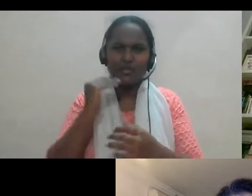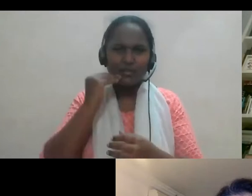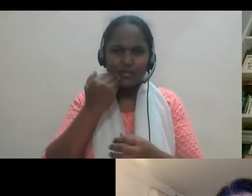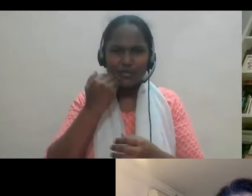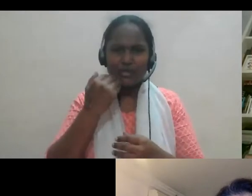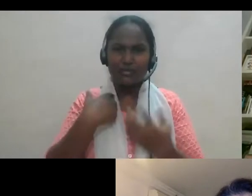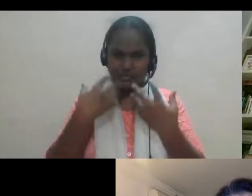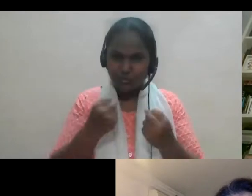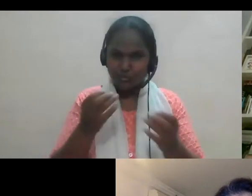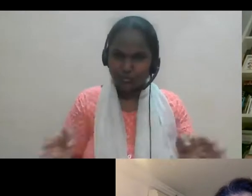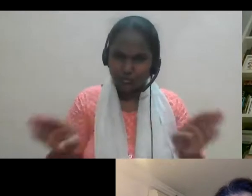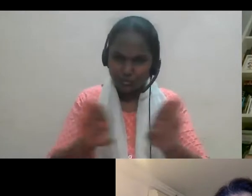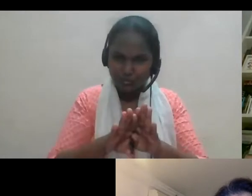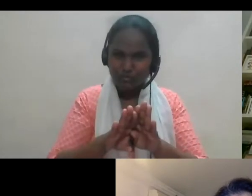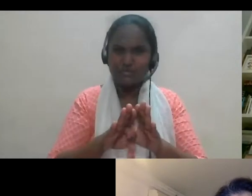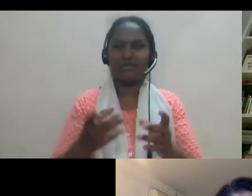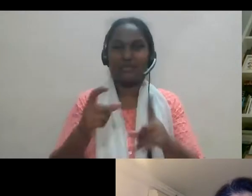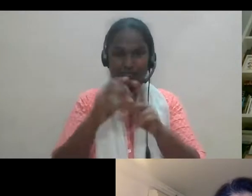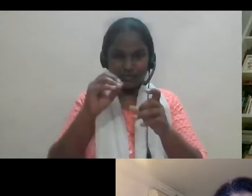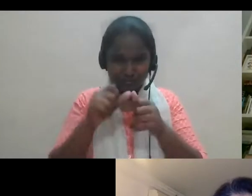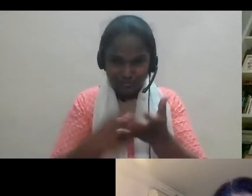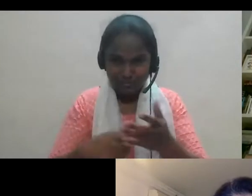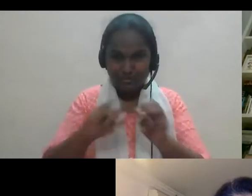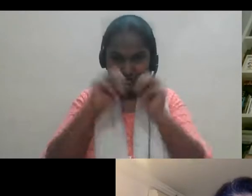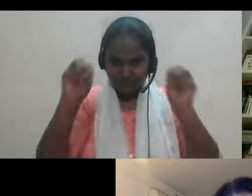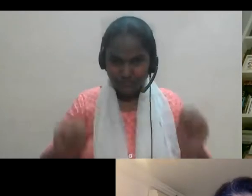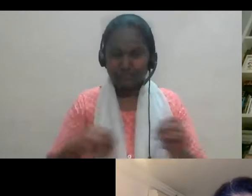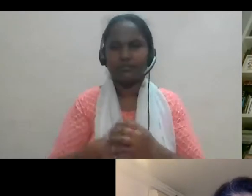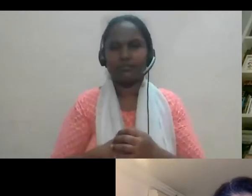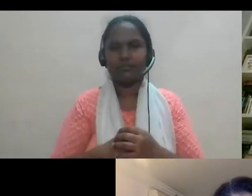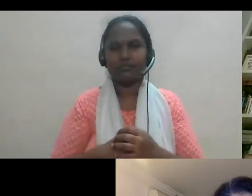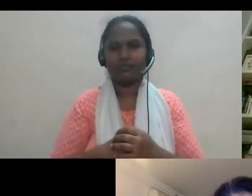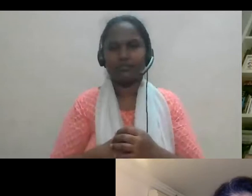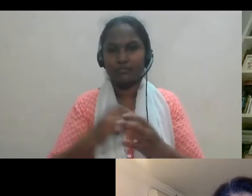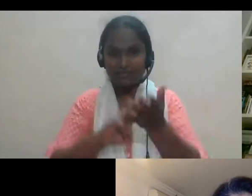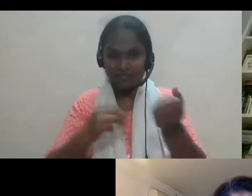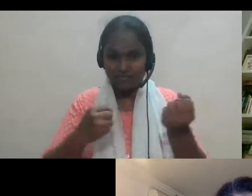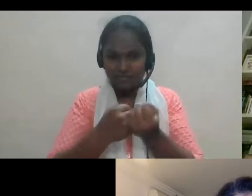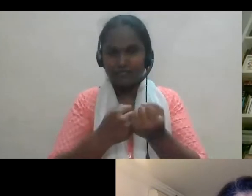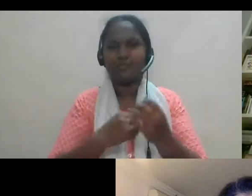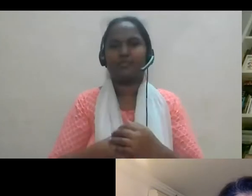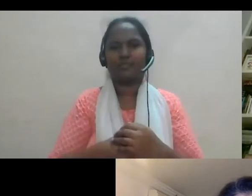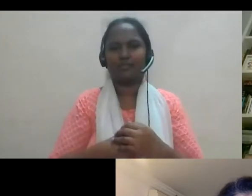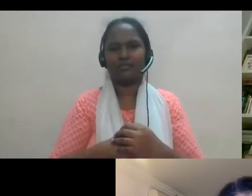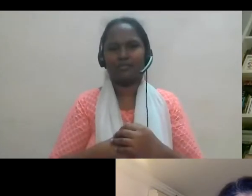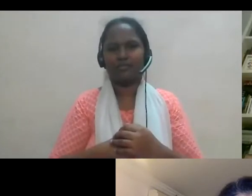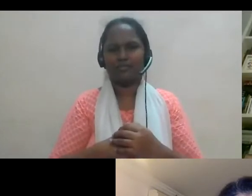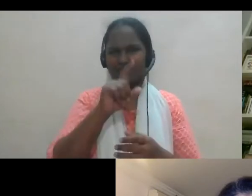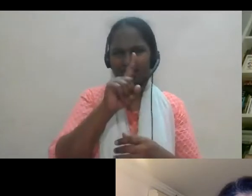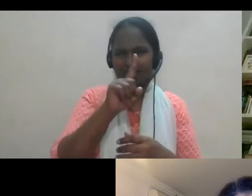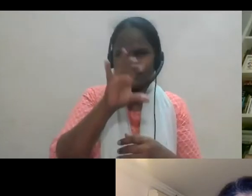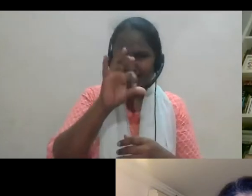when we had to close our doors of the museum in March, mm-hmm. 19th of March